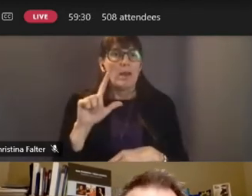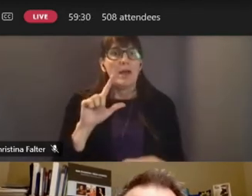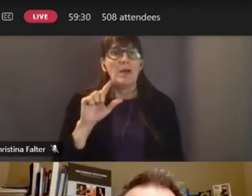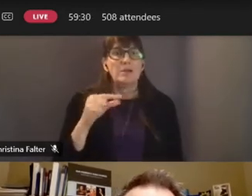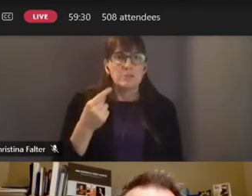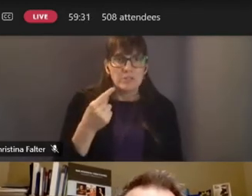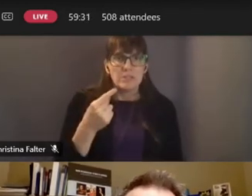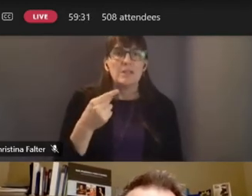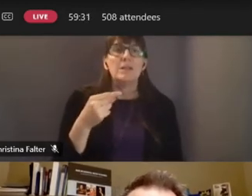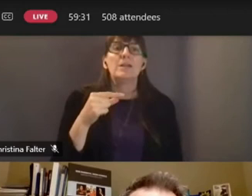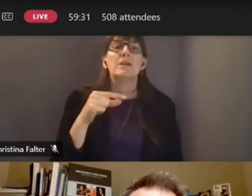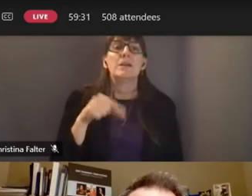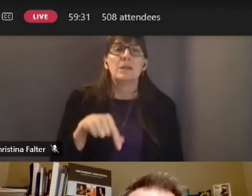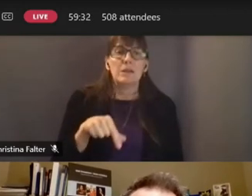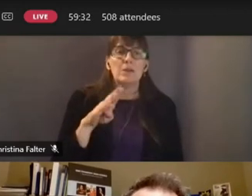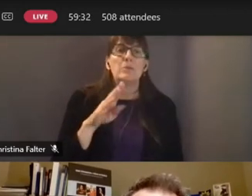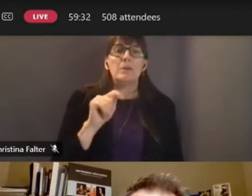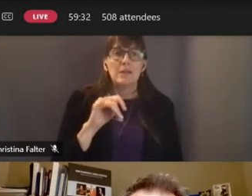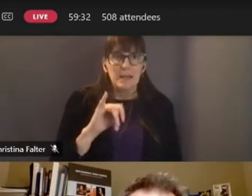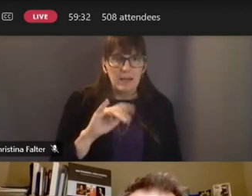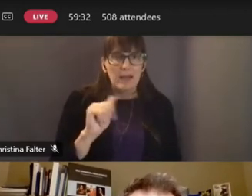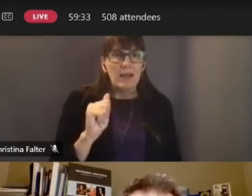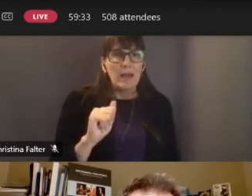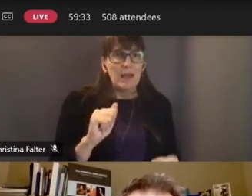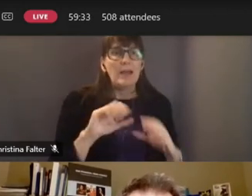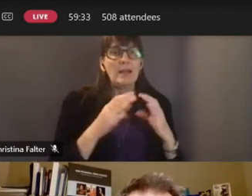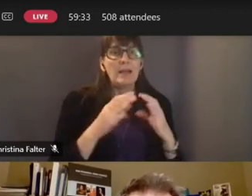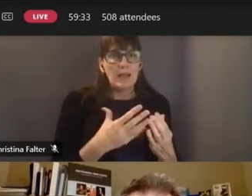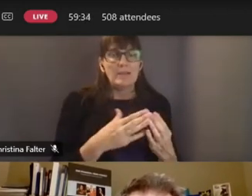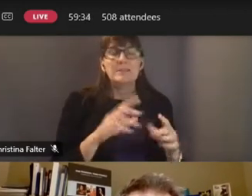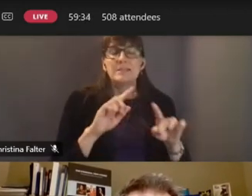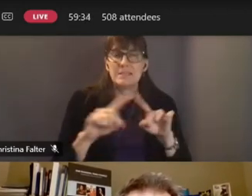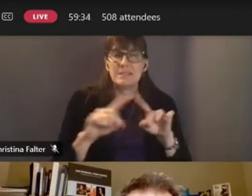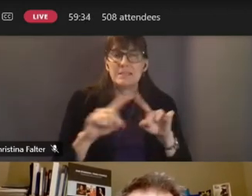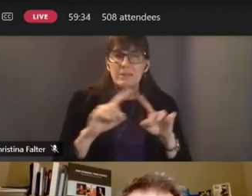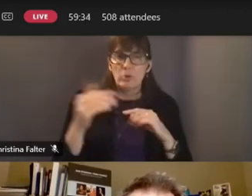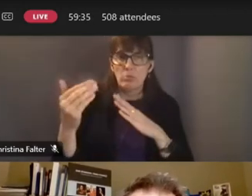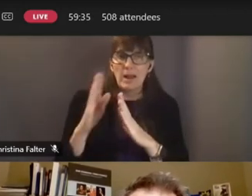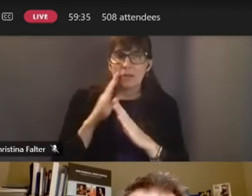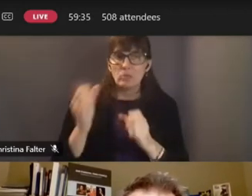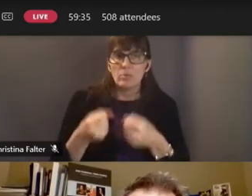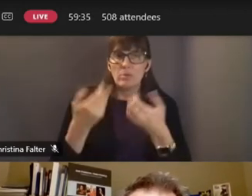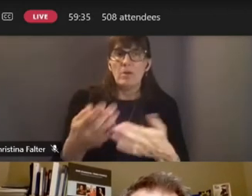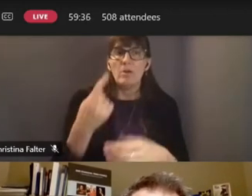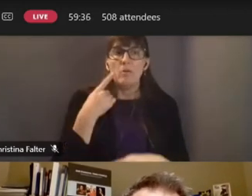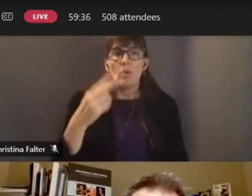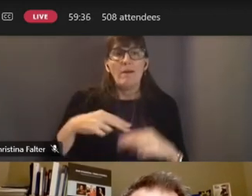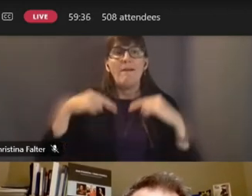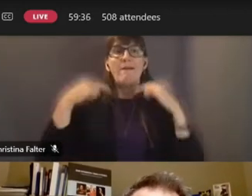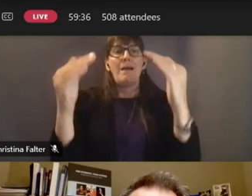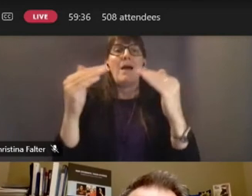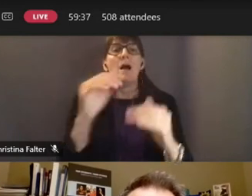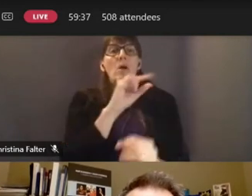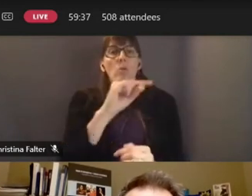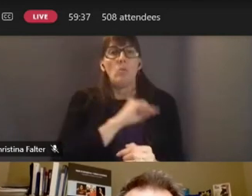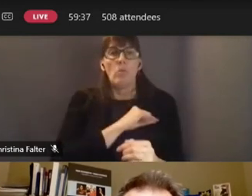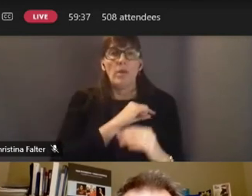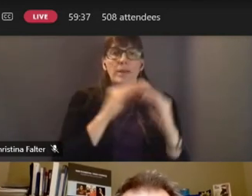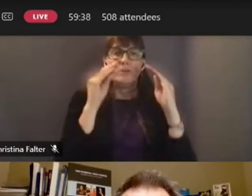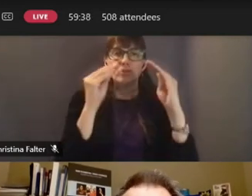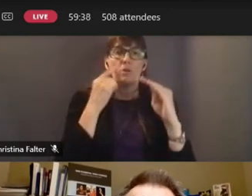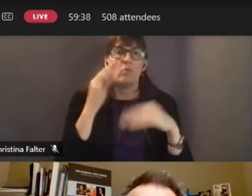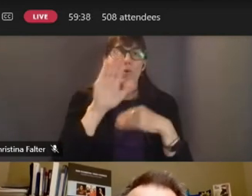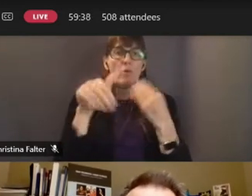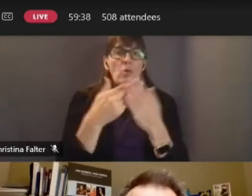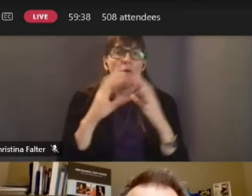courses, and a number of practices that we're going to be promoting to promote high quality instruction in all of our classrooms. That's one piece.